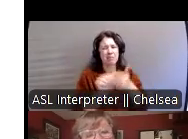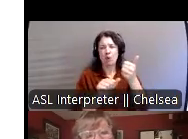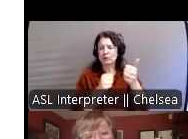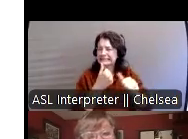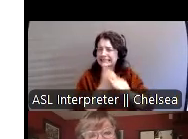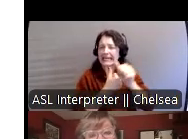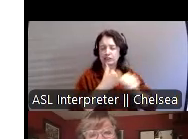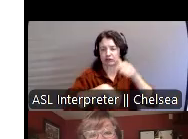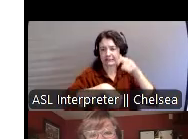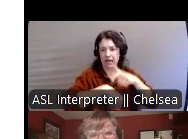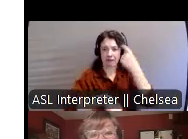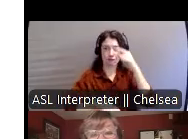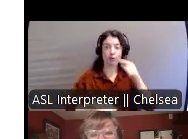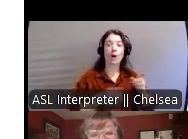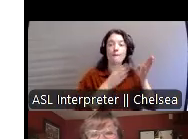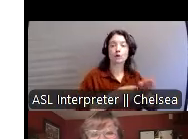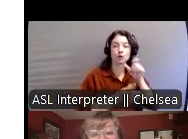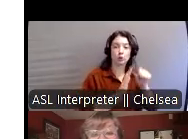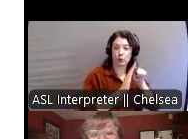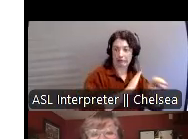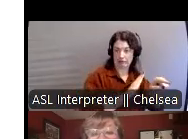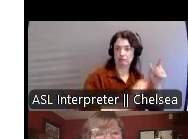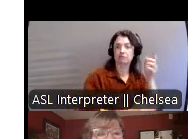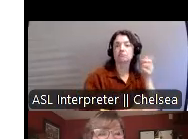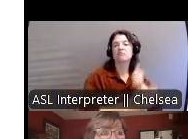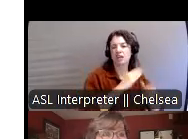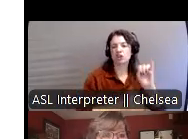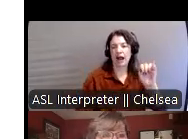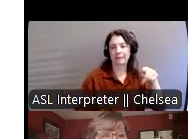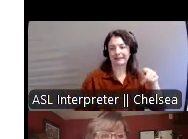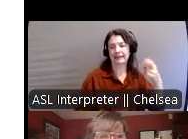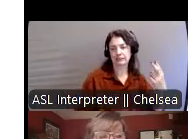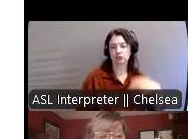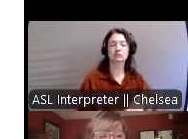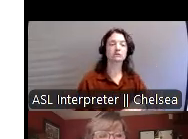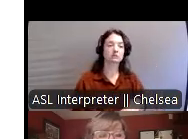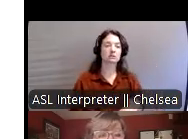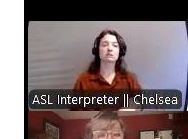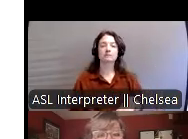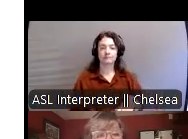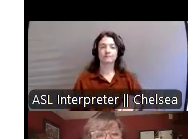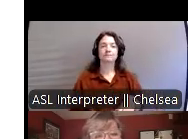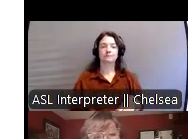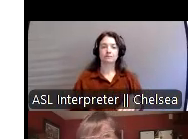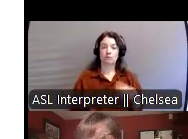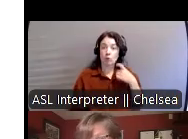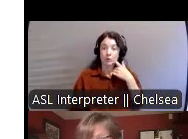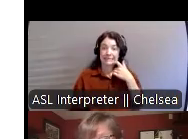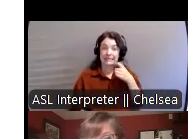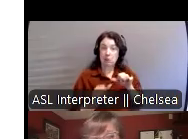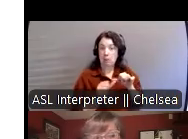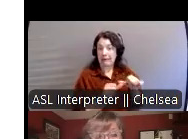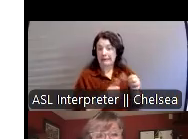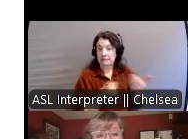victims. Recent or pending separation is a clear red flag for increased risk. From a victim